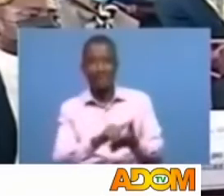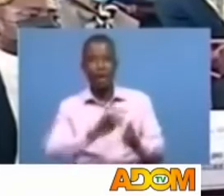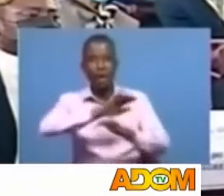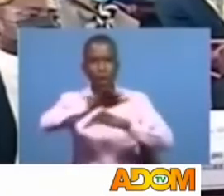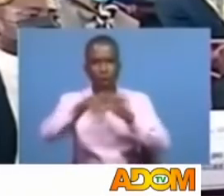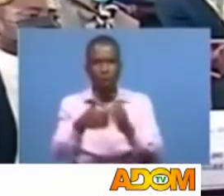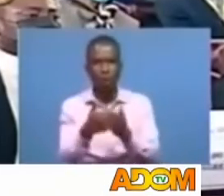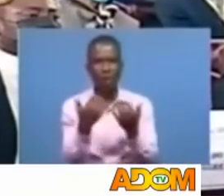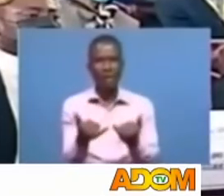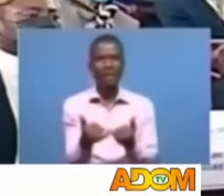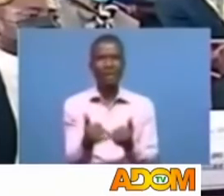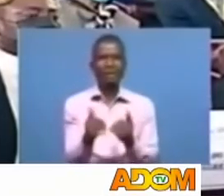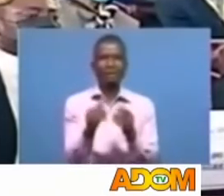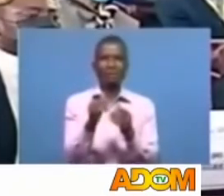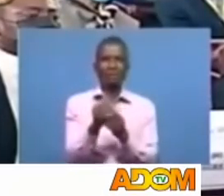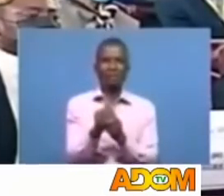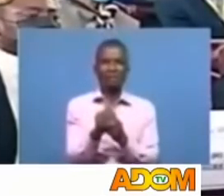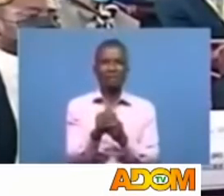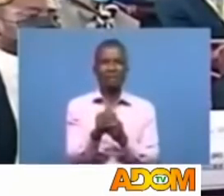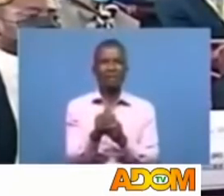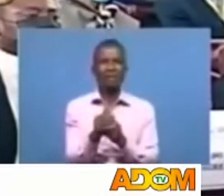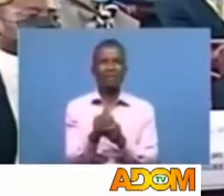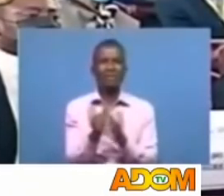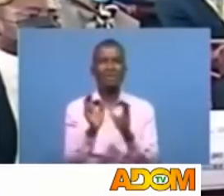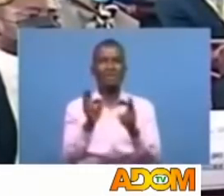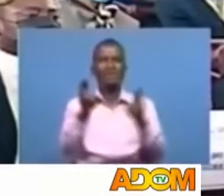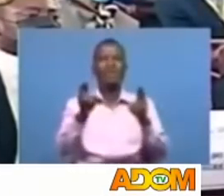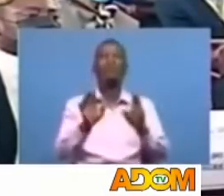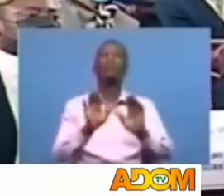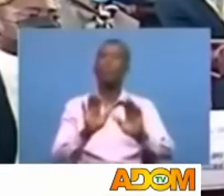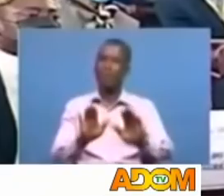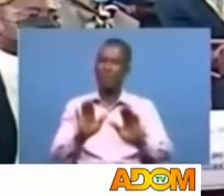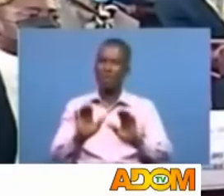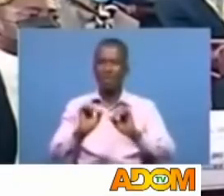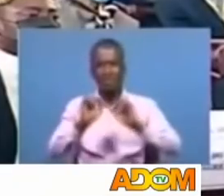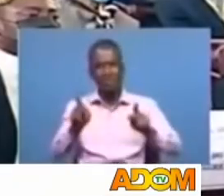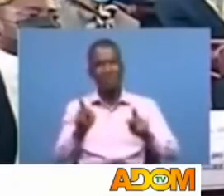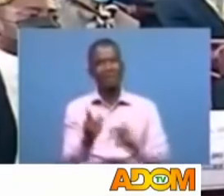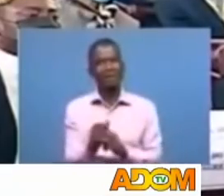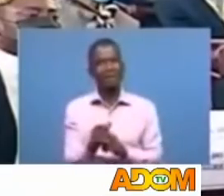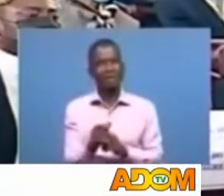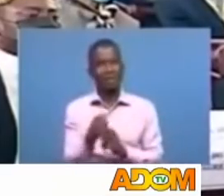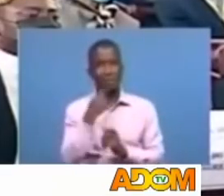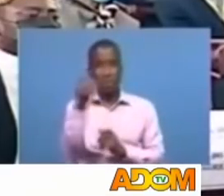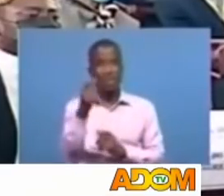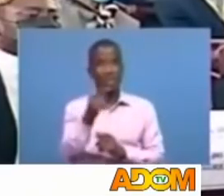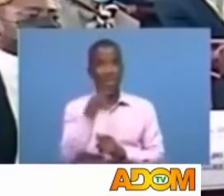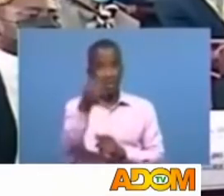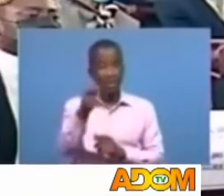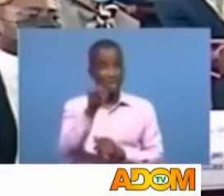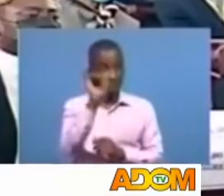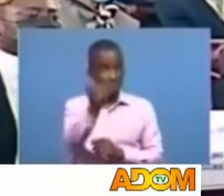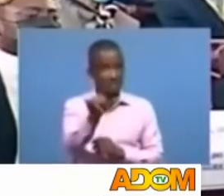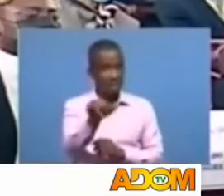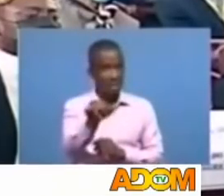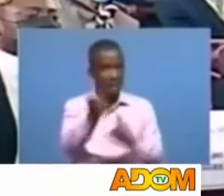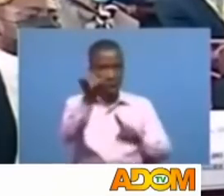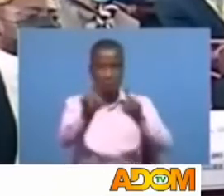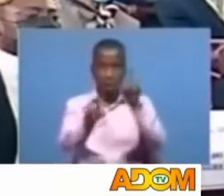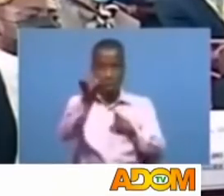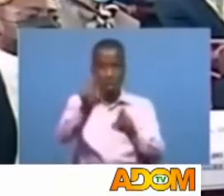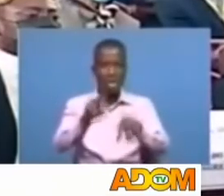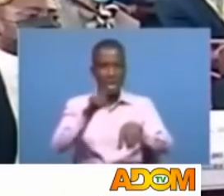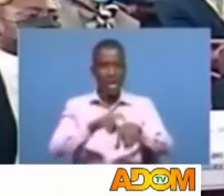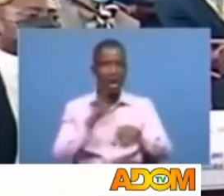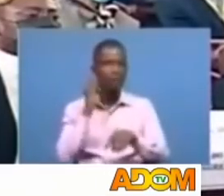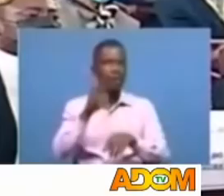aren't we crossing a bridge that we have not got to? And we indicated that at the stage of interrogatories,